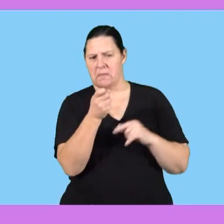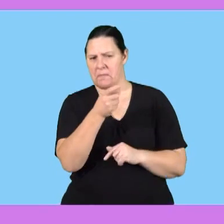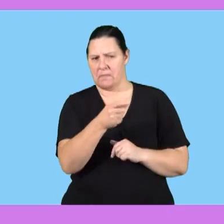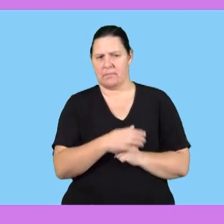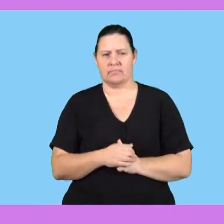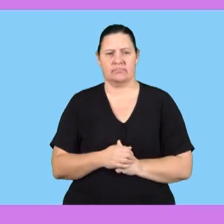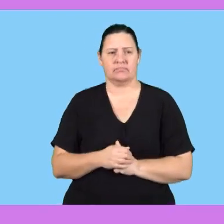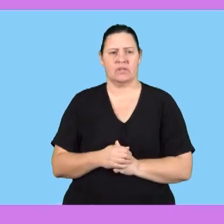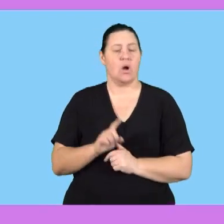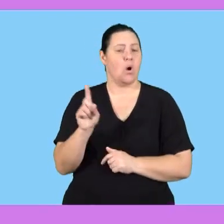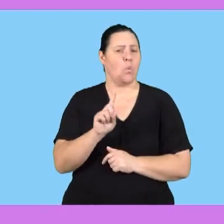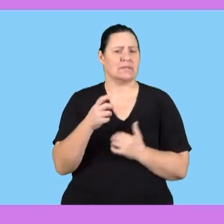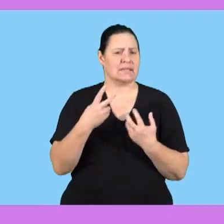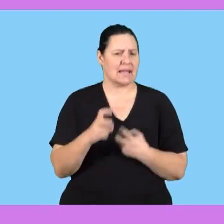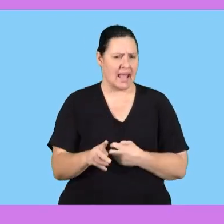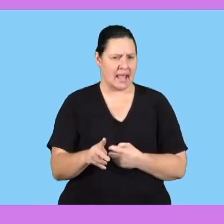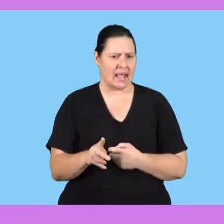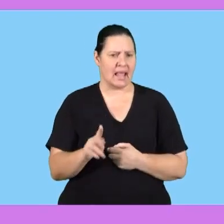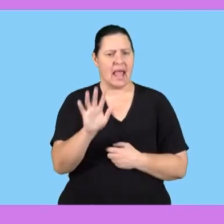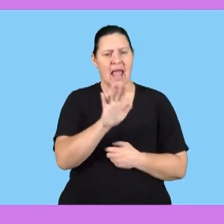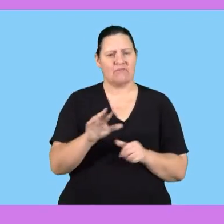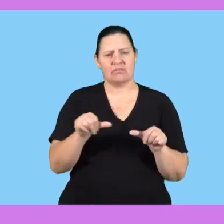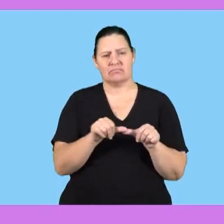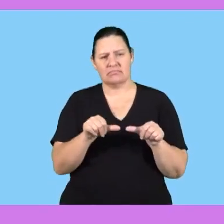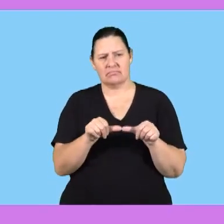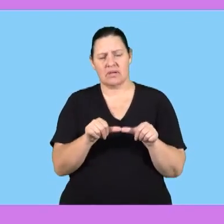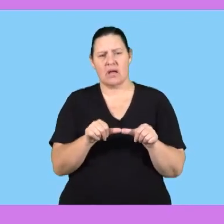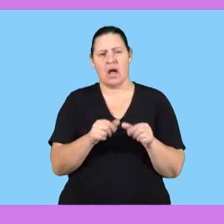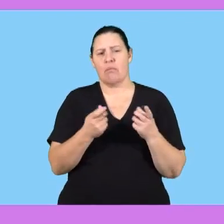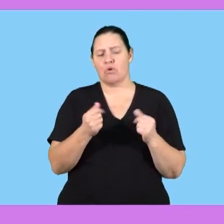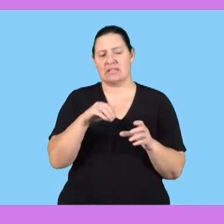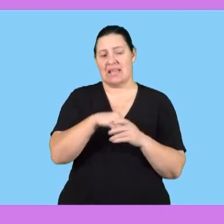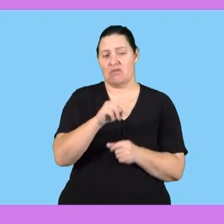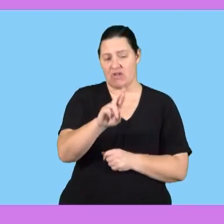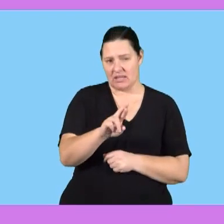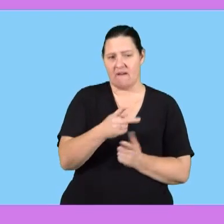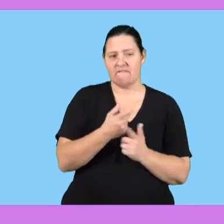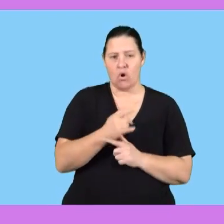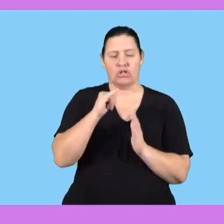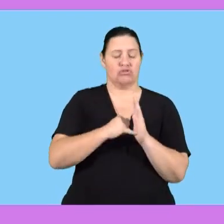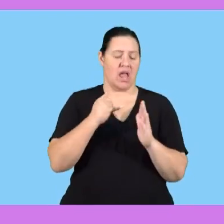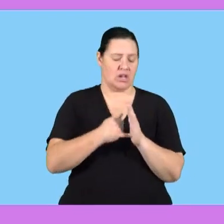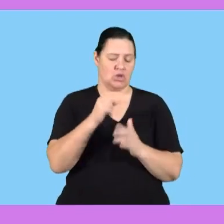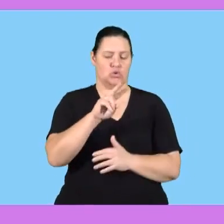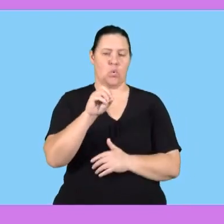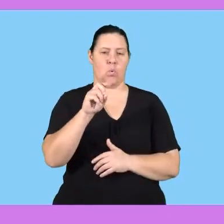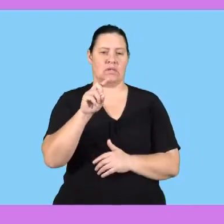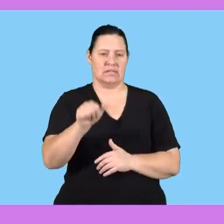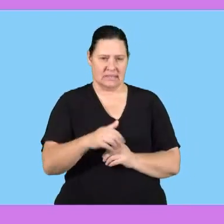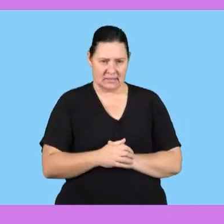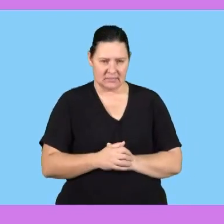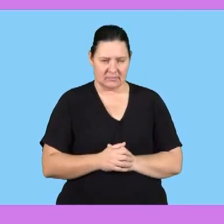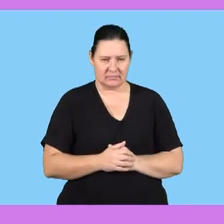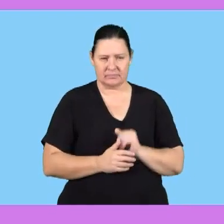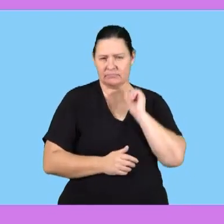here is K. So what is K? It's the average mean price in rand, okay, for January 2016 as